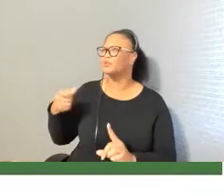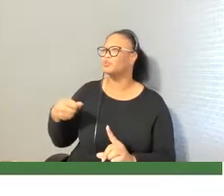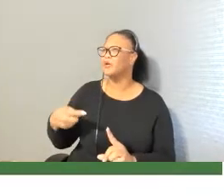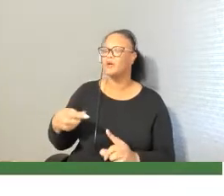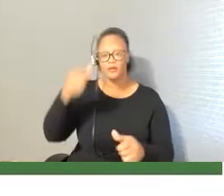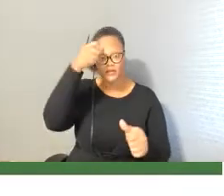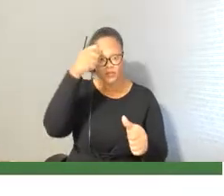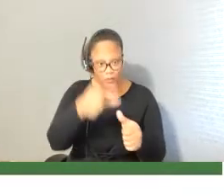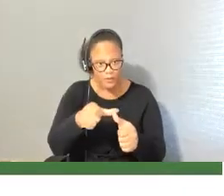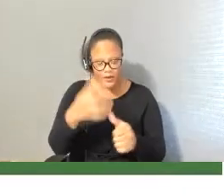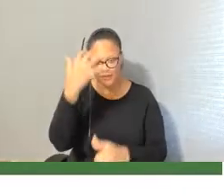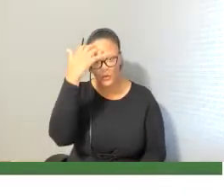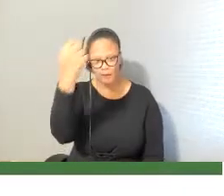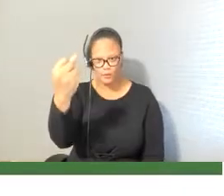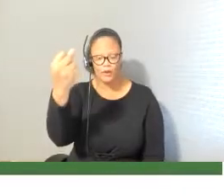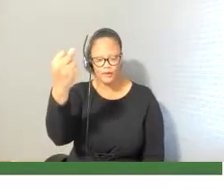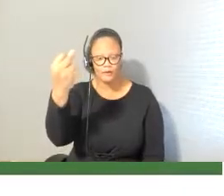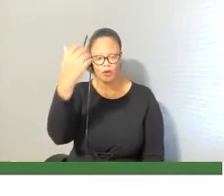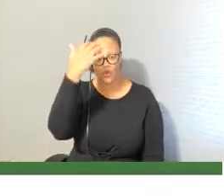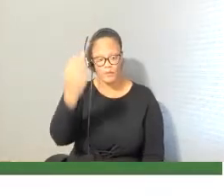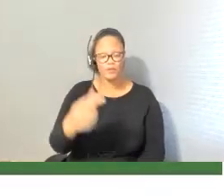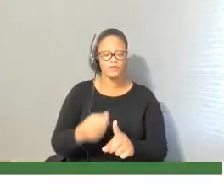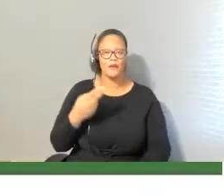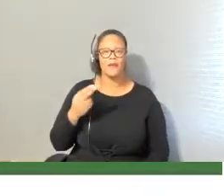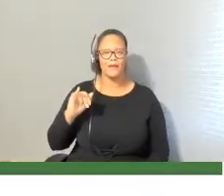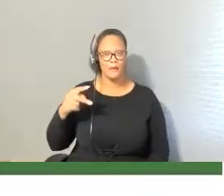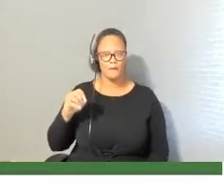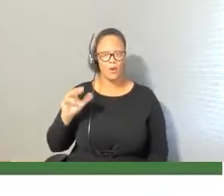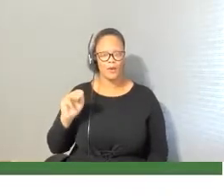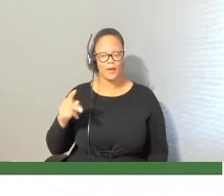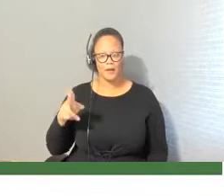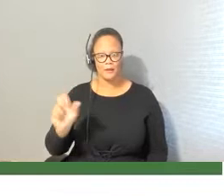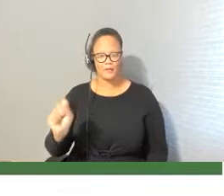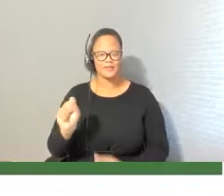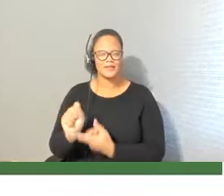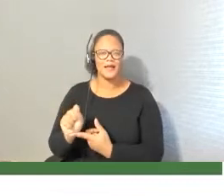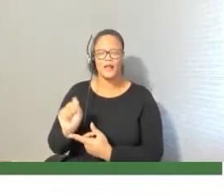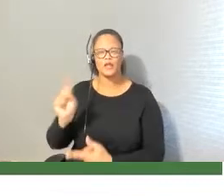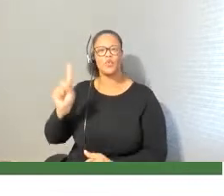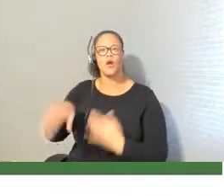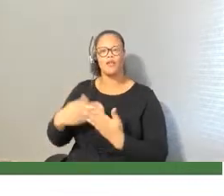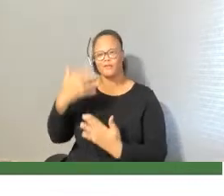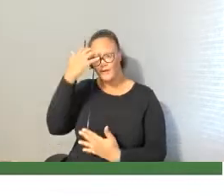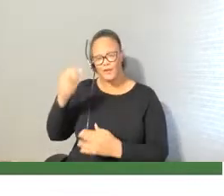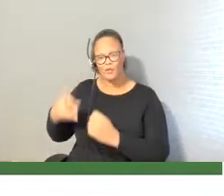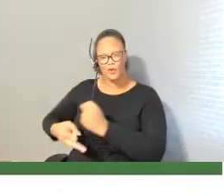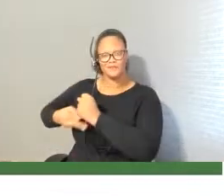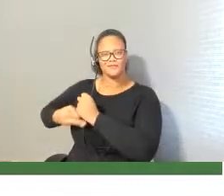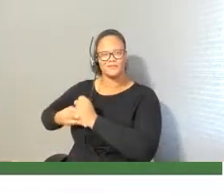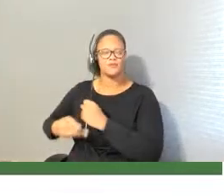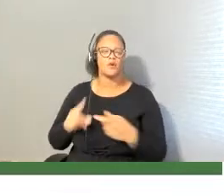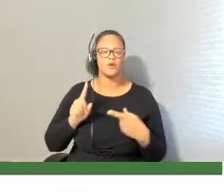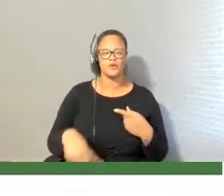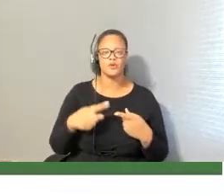memory. And your memory comes from your hippocampus, which is your memory headquarters. And when you are